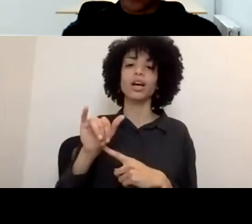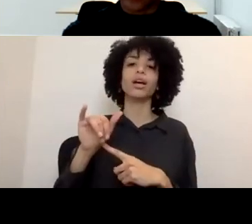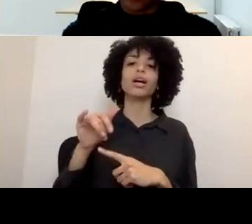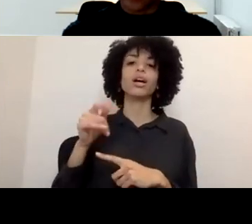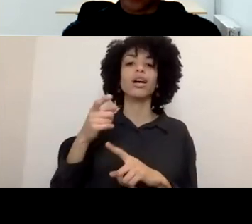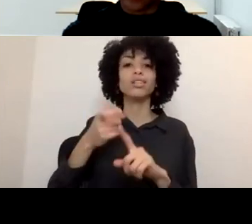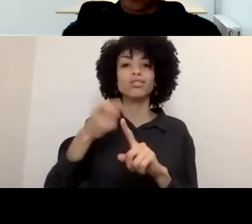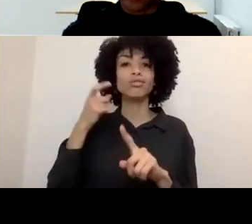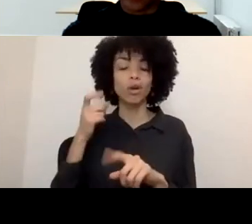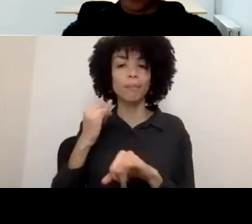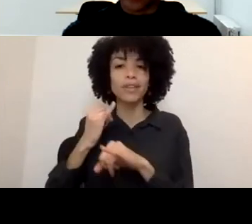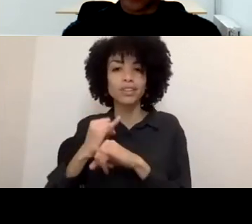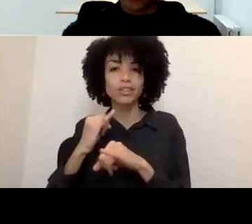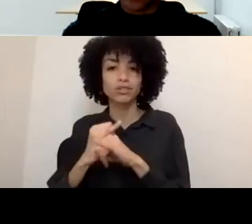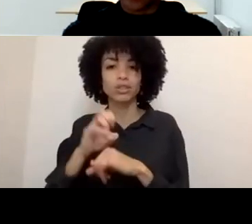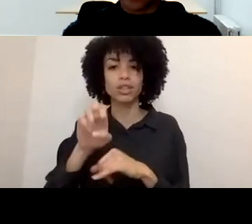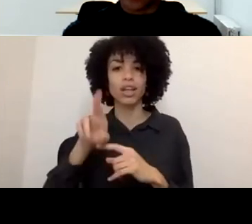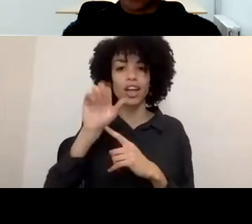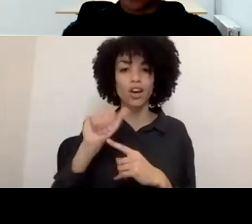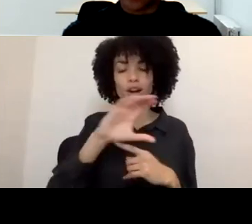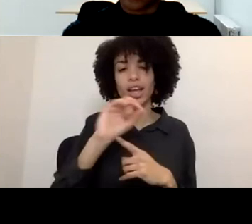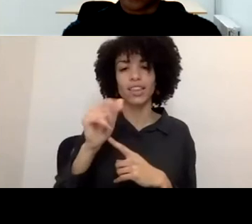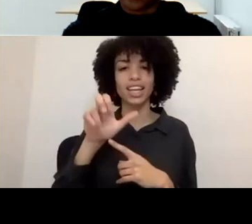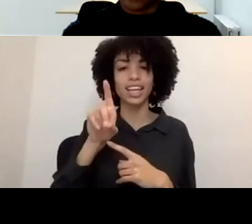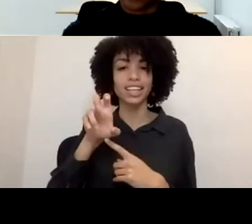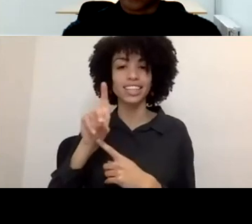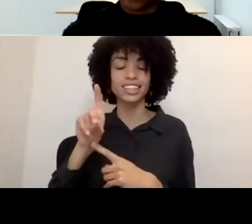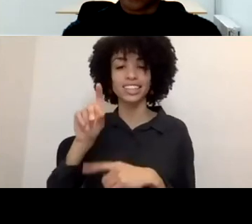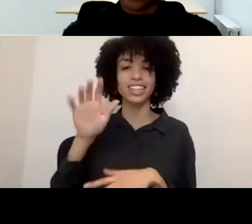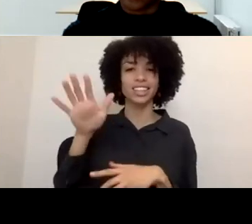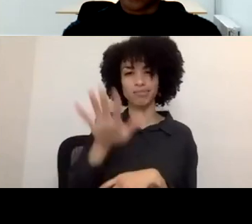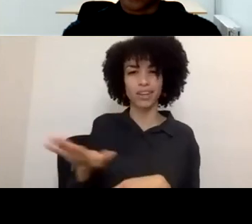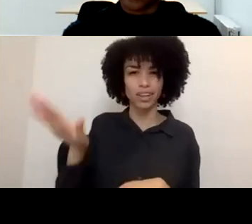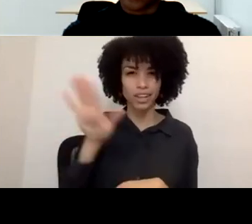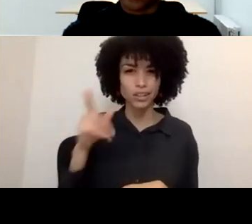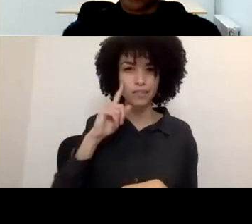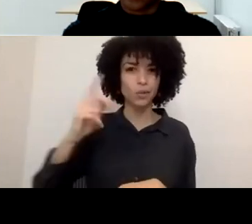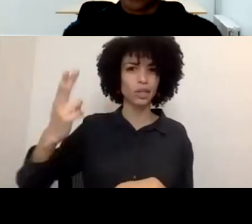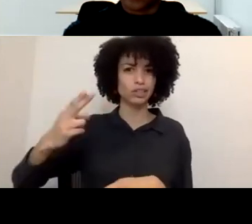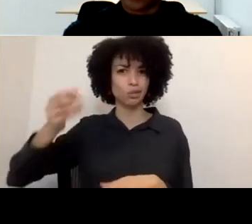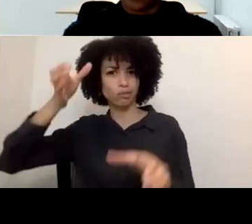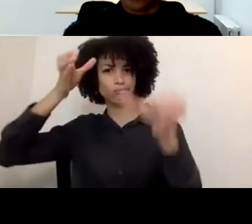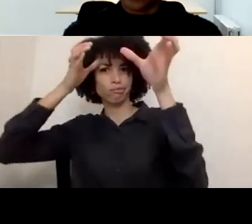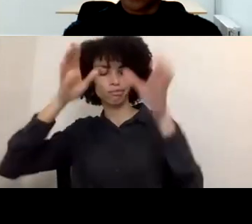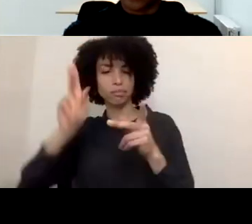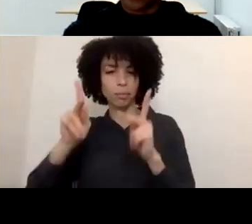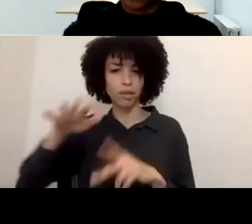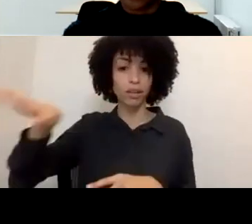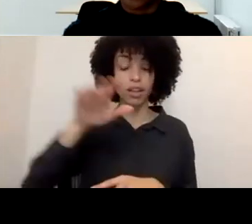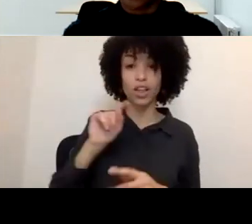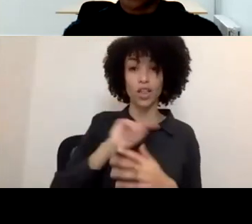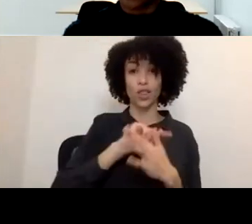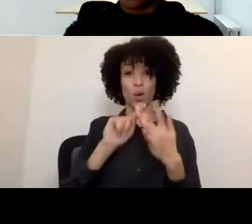industrialization era and the Gilded Age for any historians out there, and that these industries have